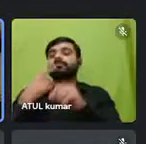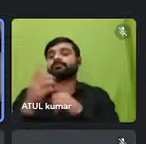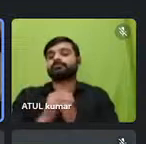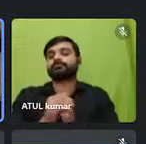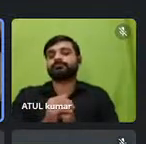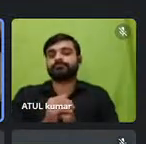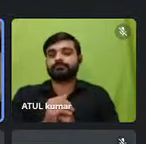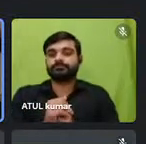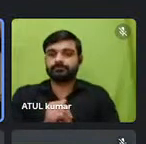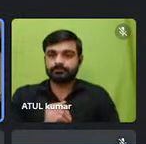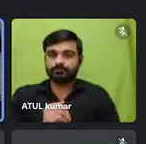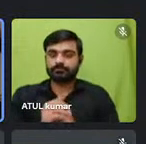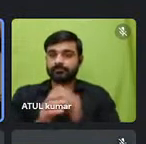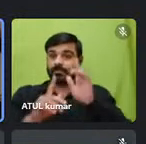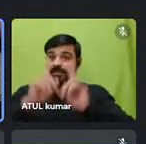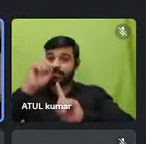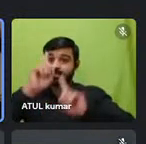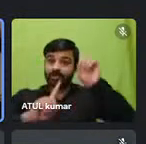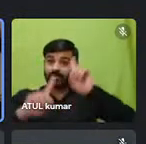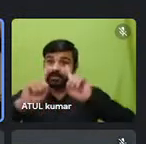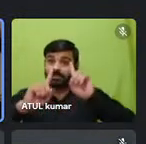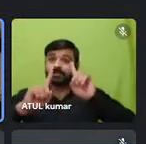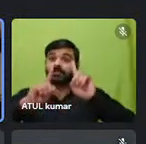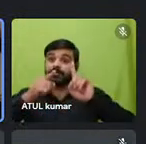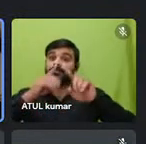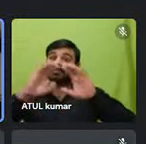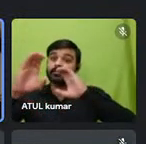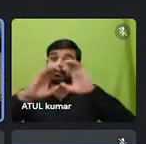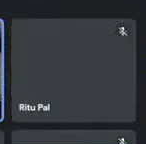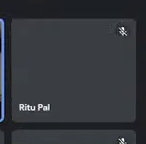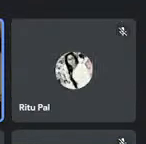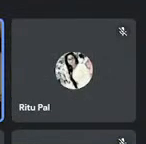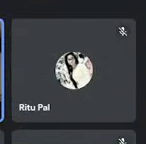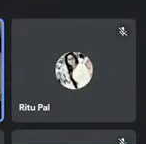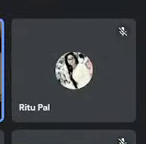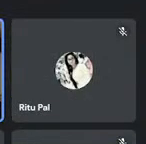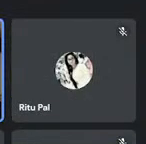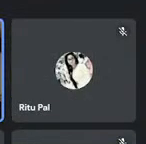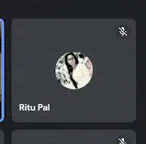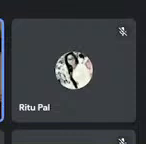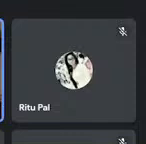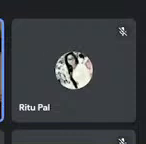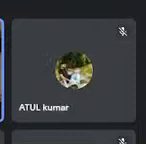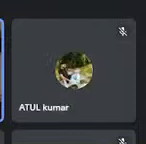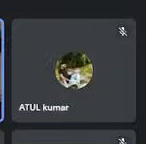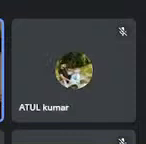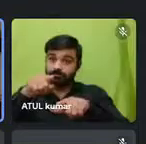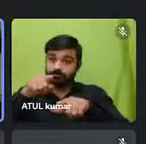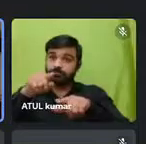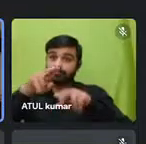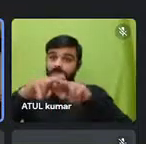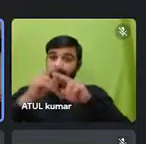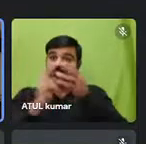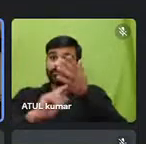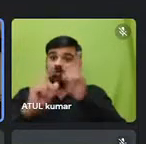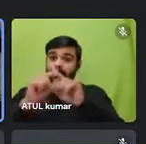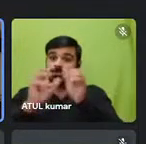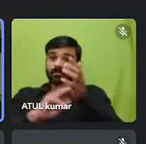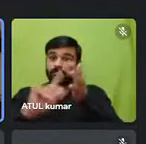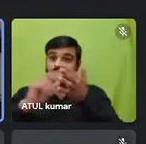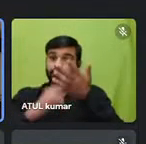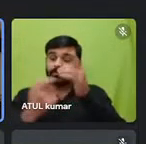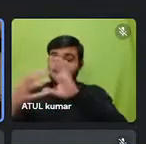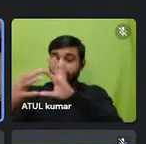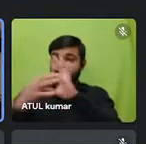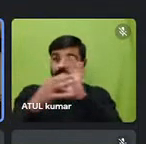So gesture-based communication, called sign language, is the fundamental communication channel between